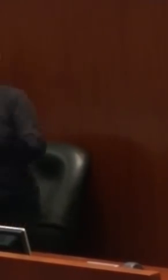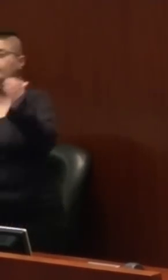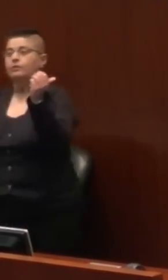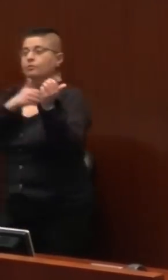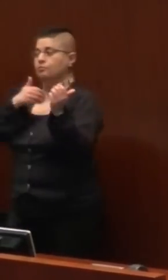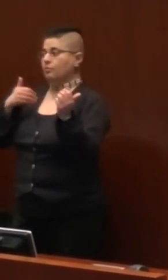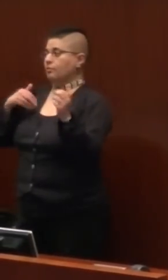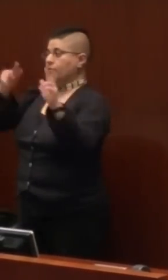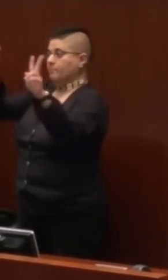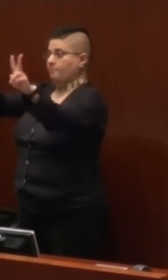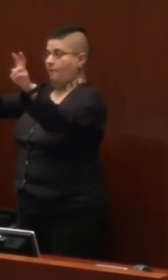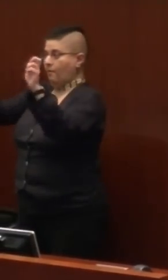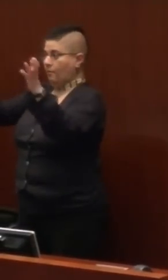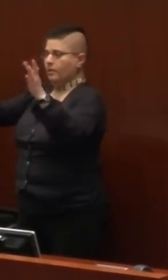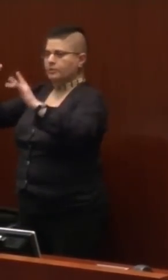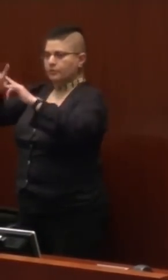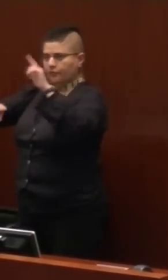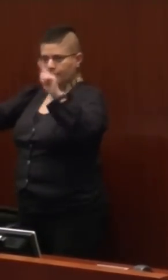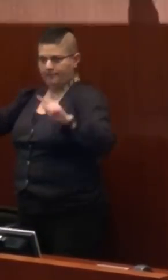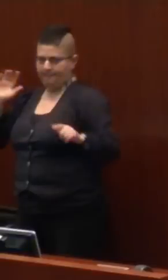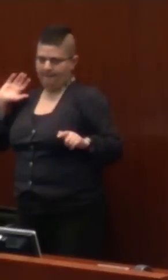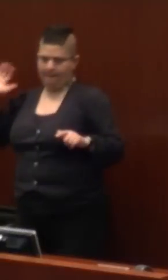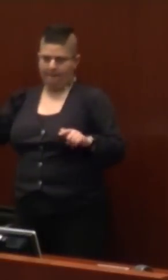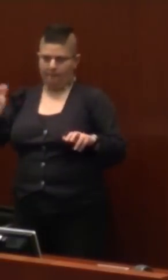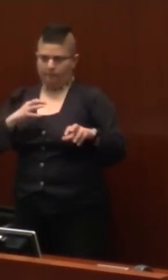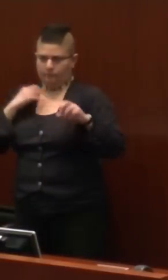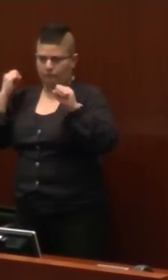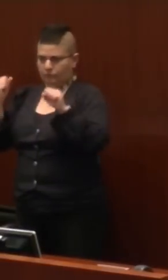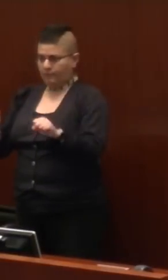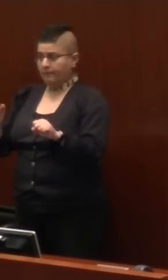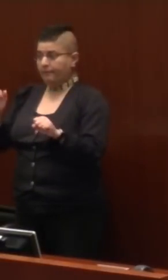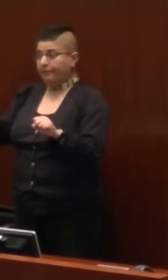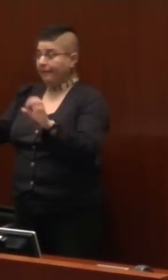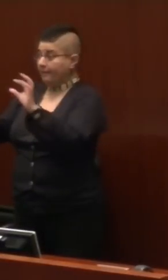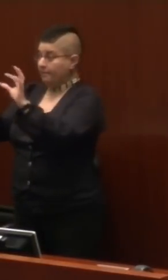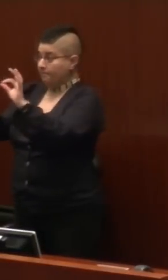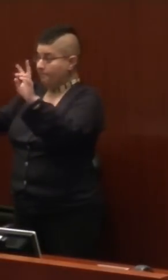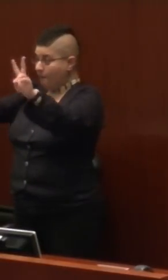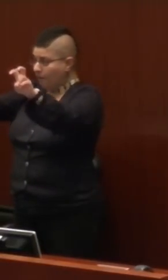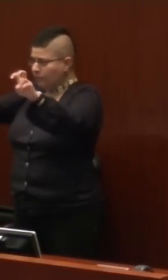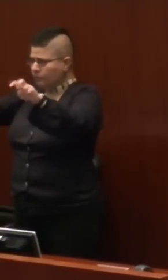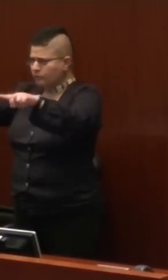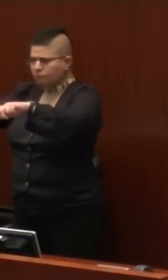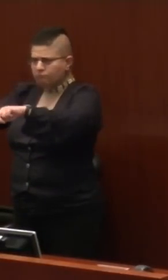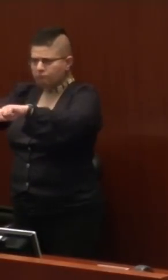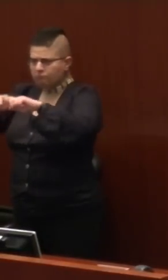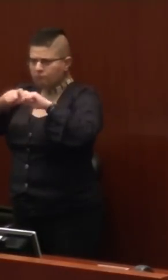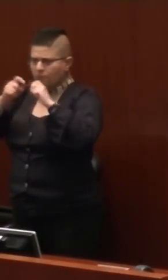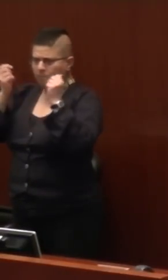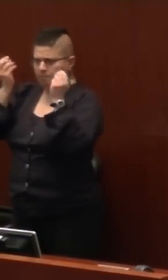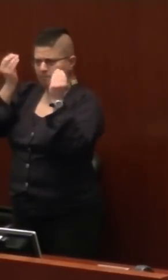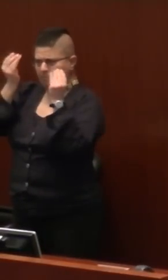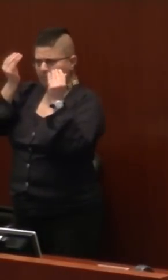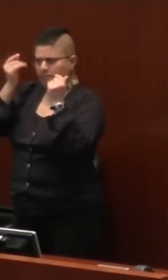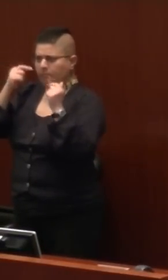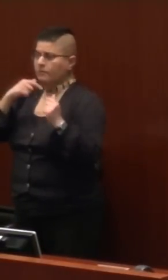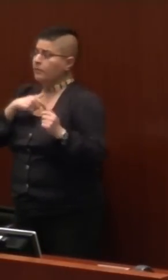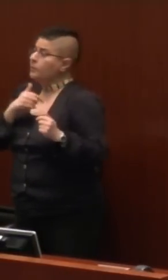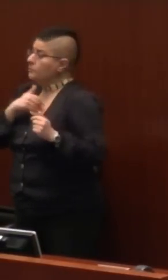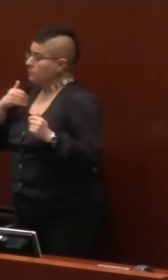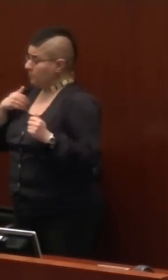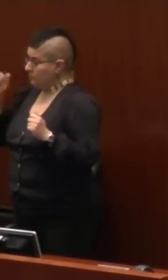is diversity our strength. I think we should pause and think about that for a moment. While Toronto